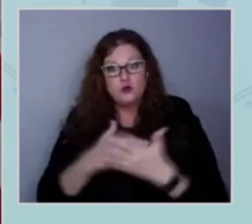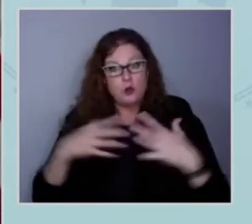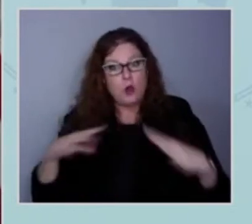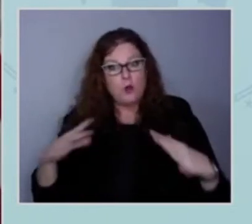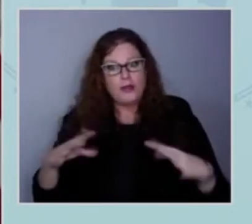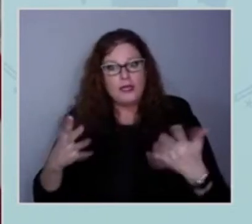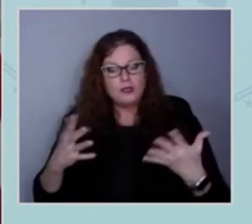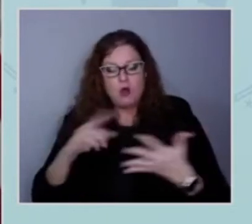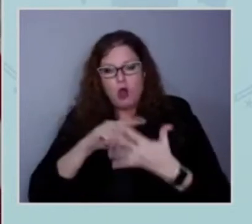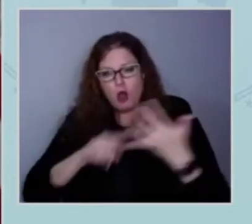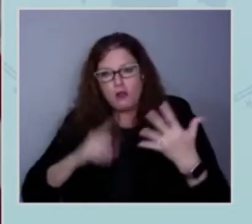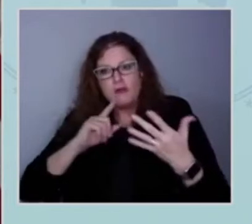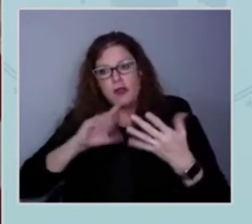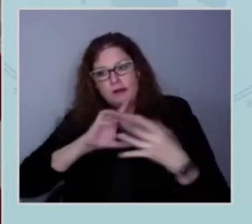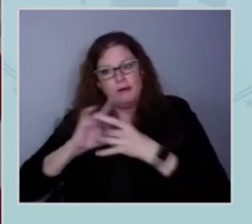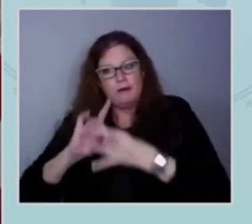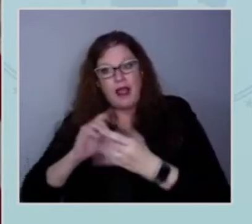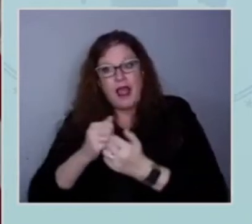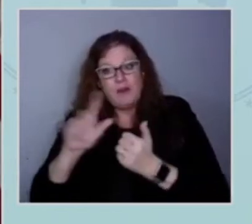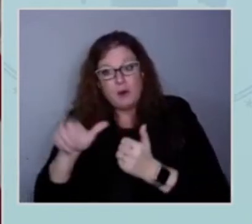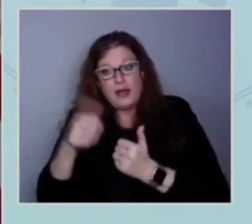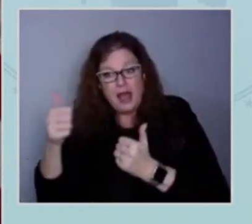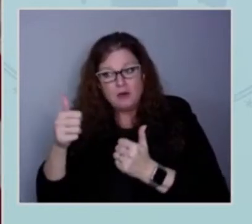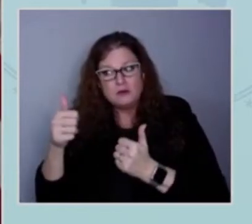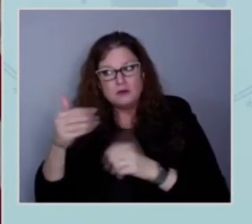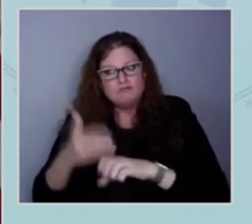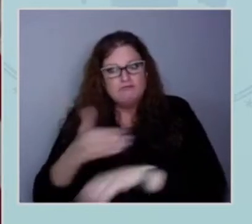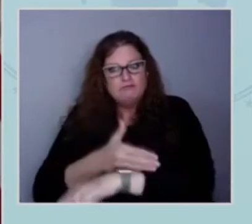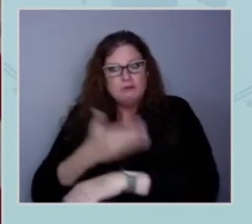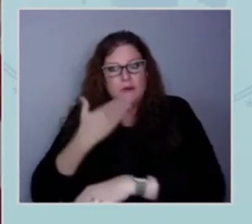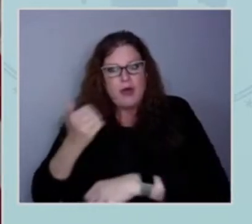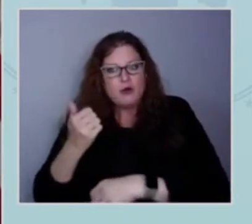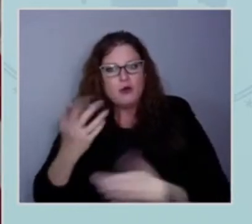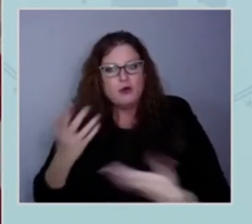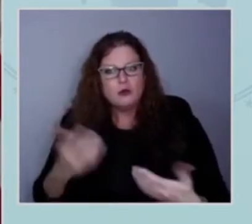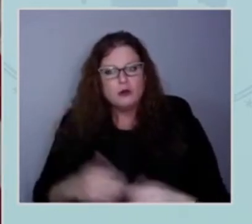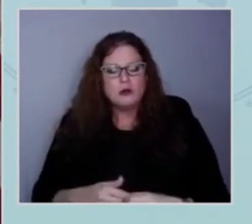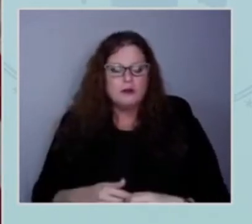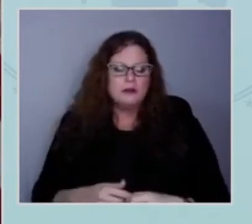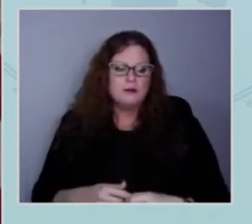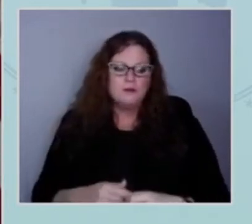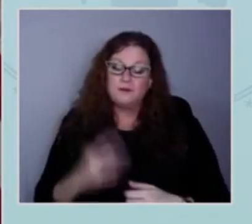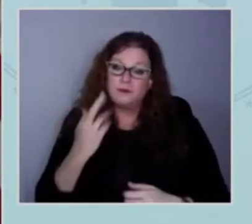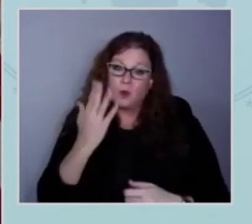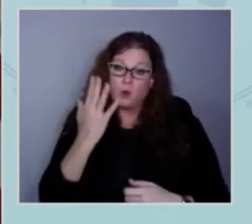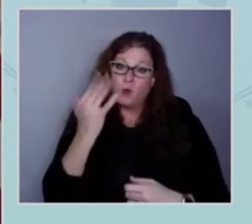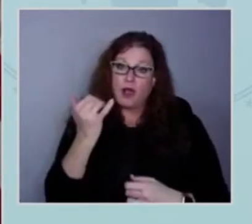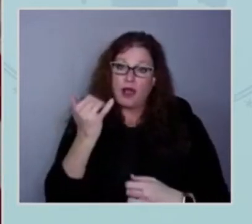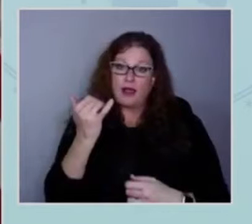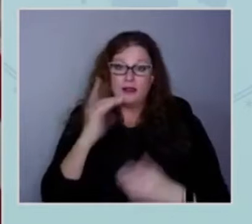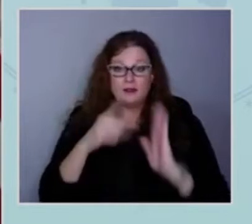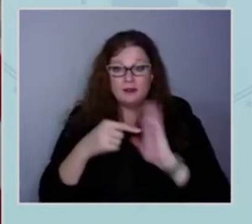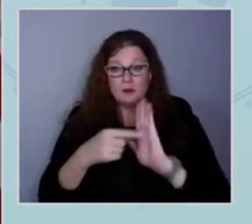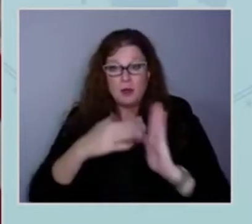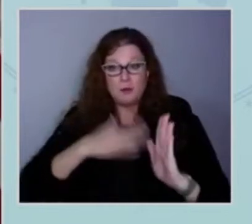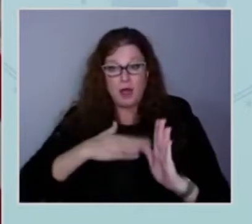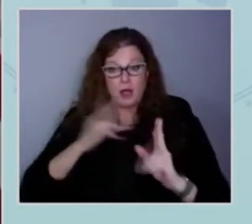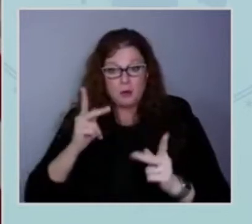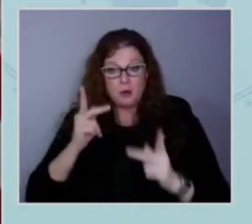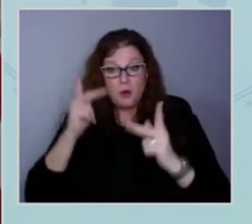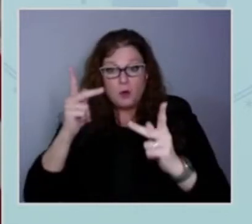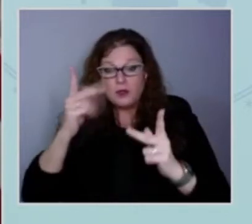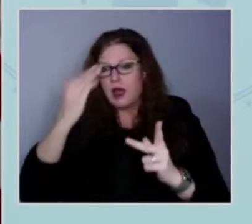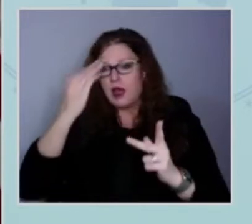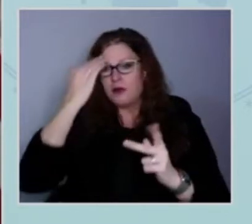and purchase new clothing. It all relates to everybody else does better. So